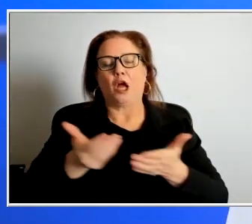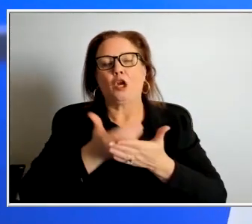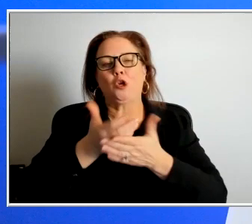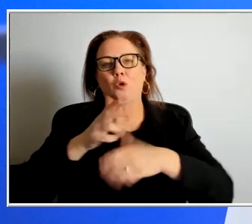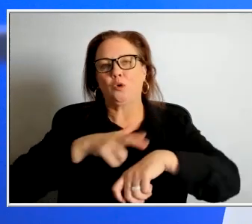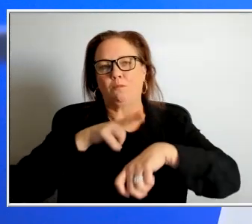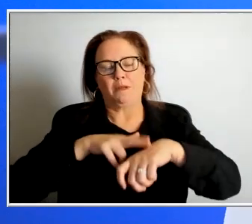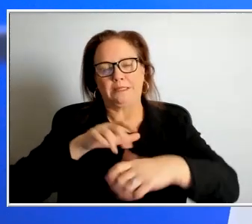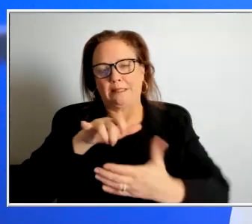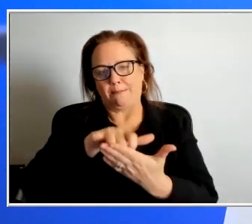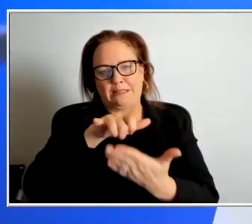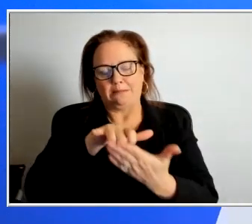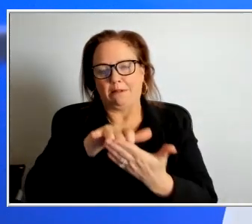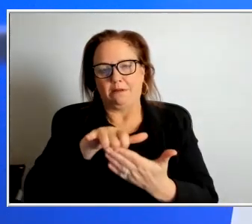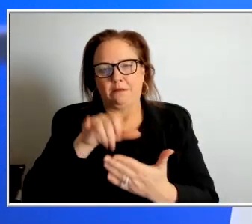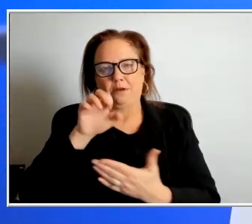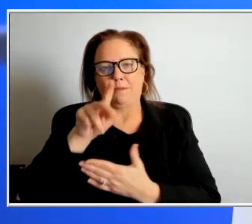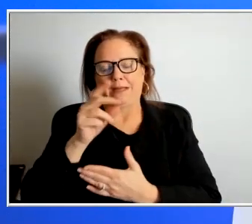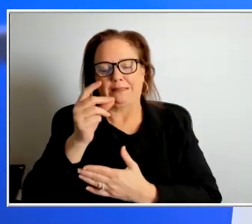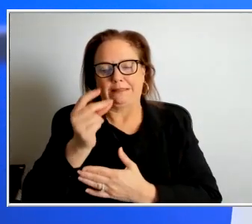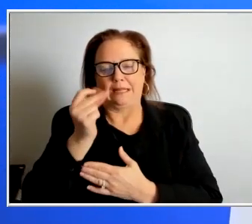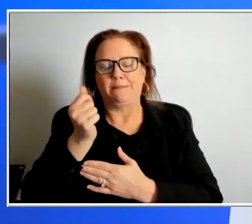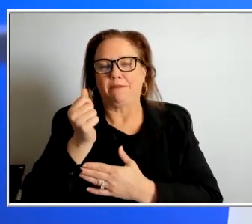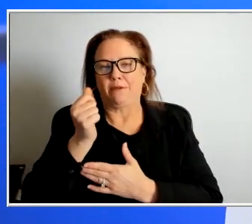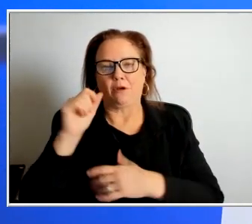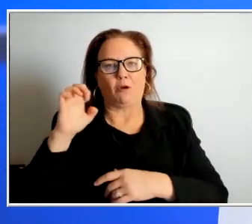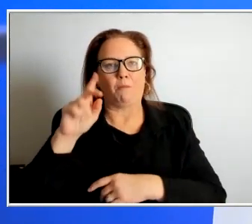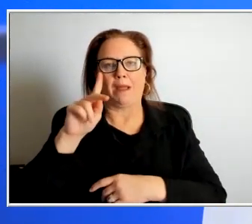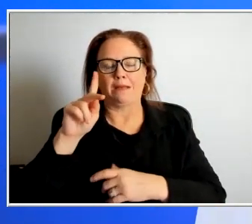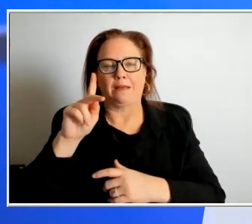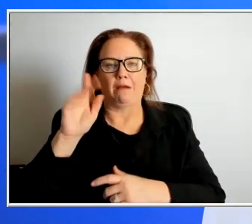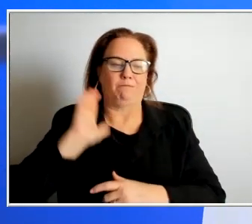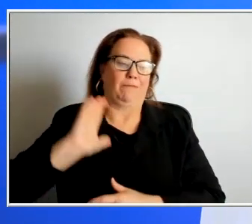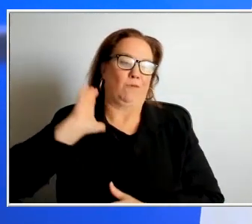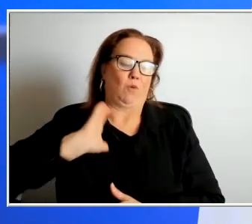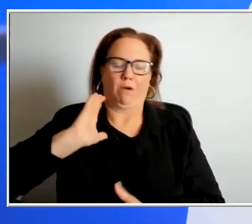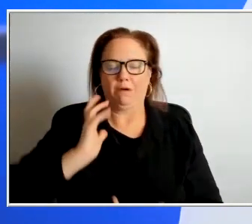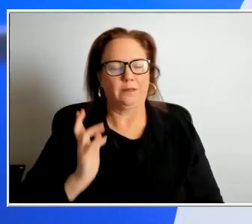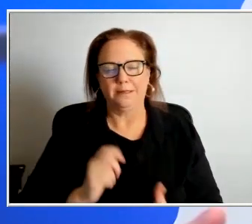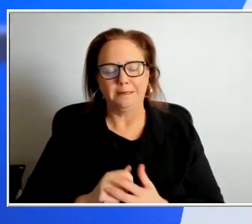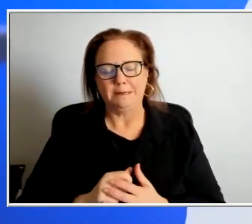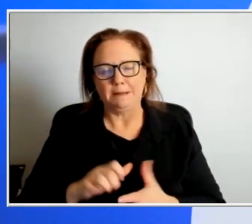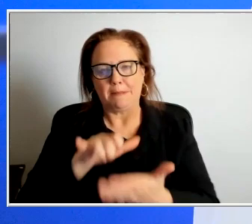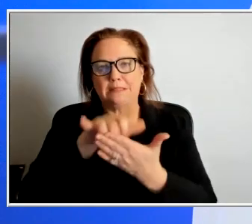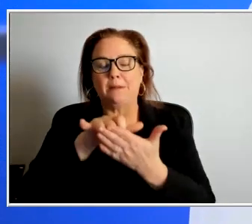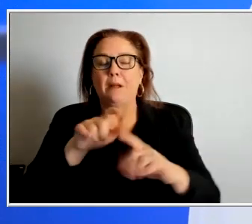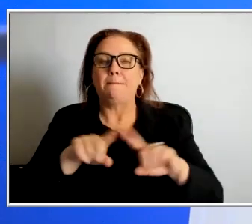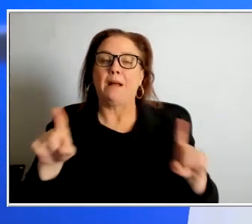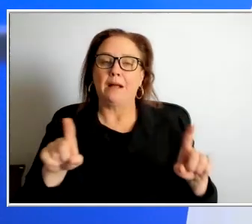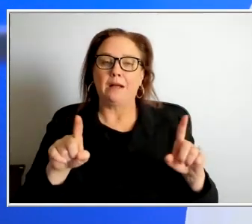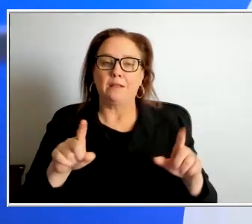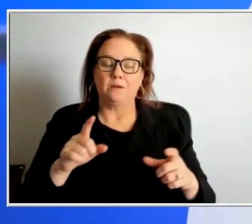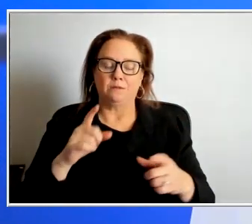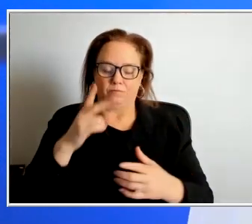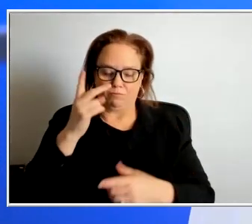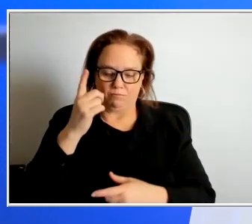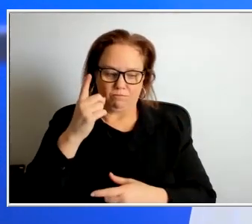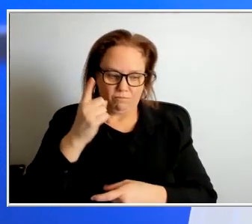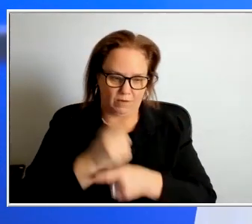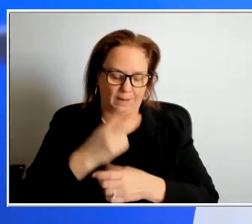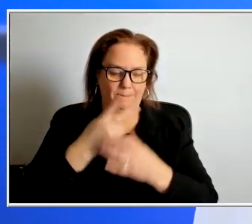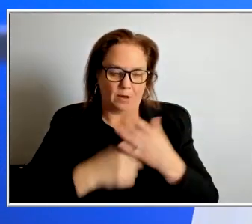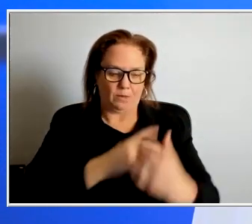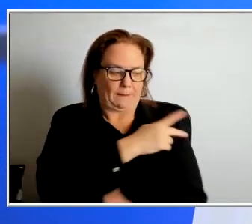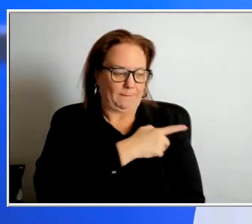to get somebody like snap your fingers and have them go back to how things were before. But when you get the right kind of combination of a patient